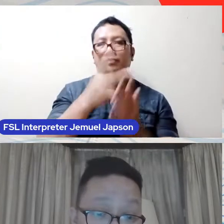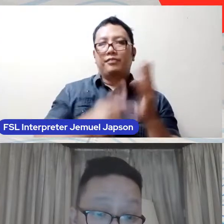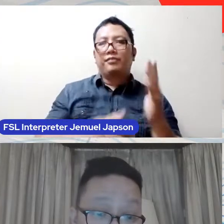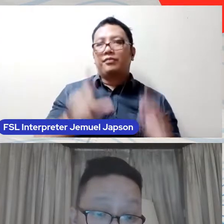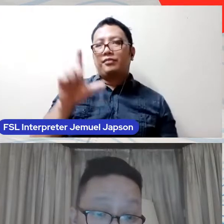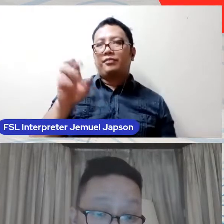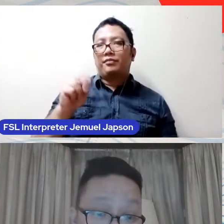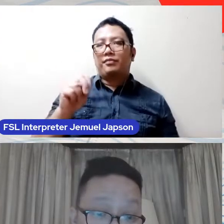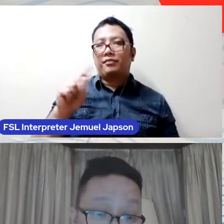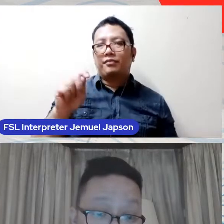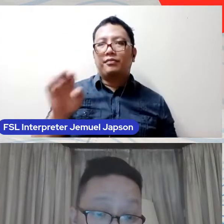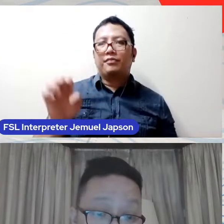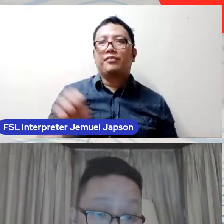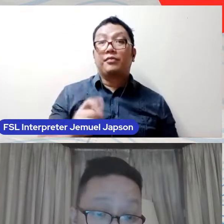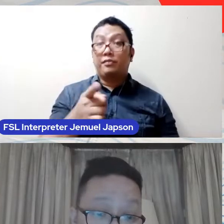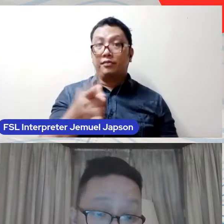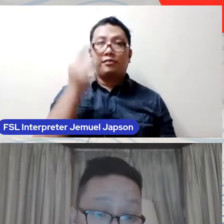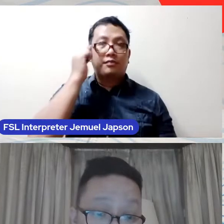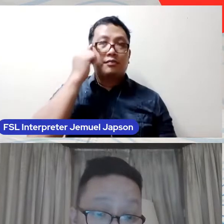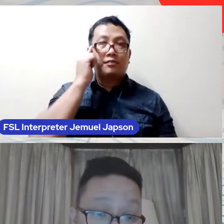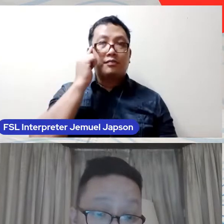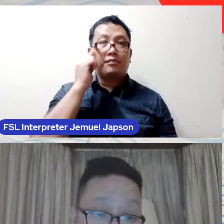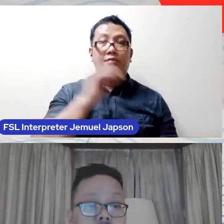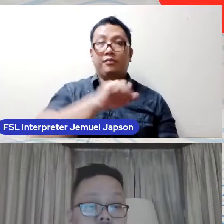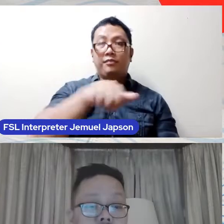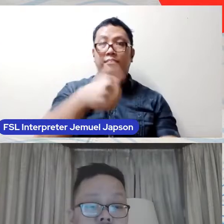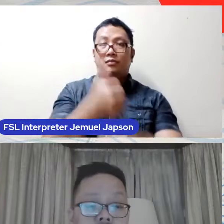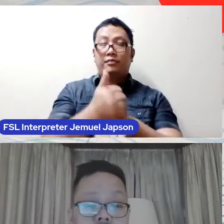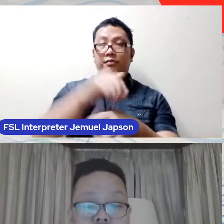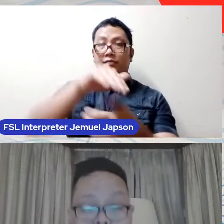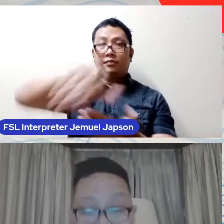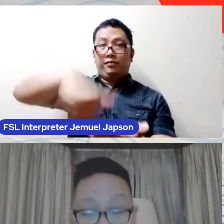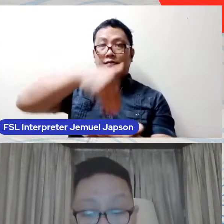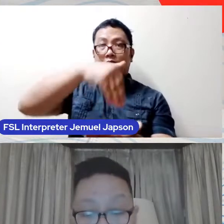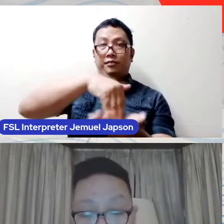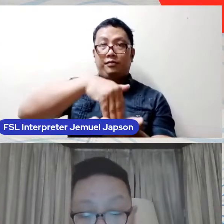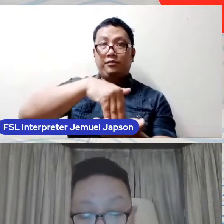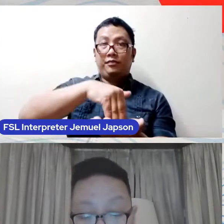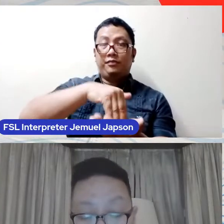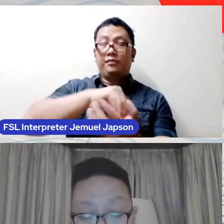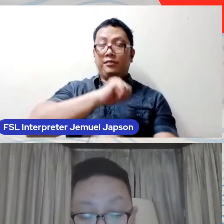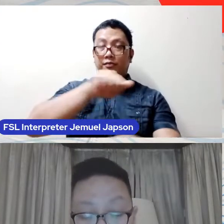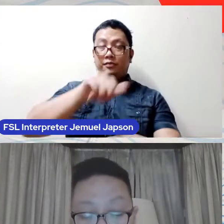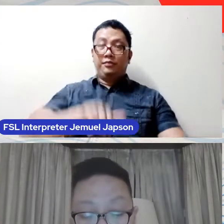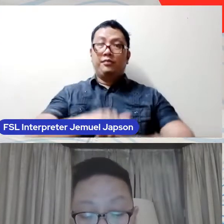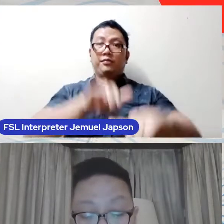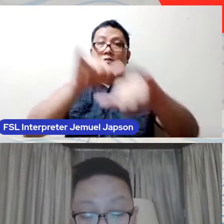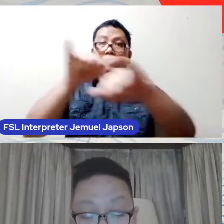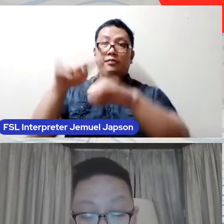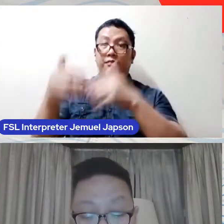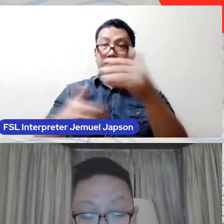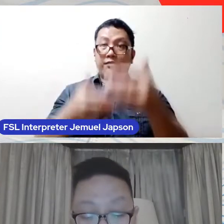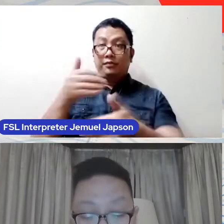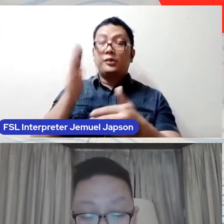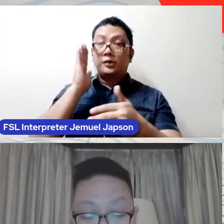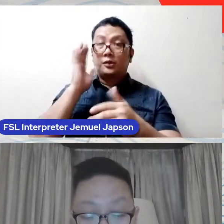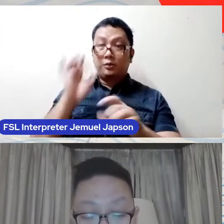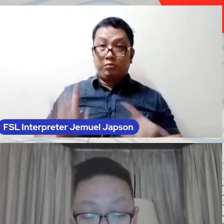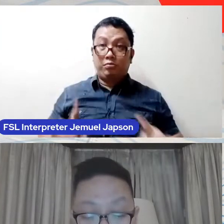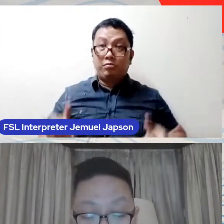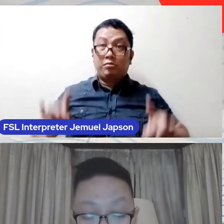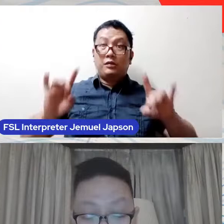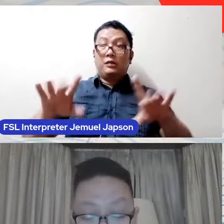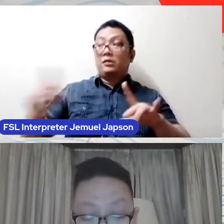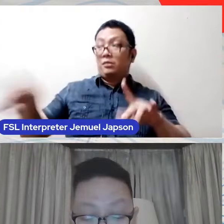heading RMA. Do you think the centralization of the process or standardization of the process can contribute to